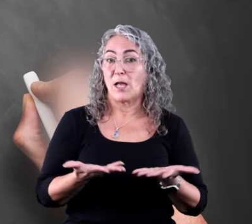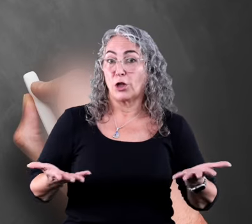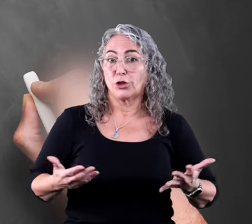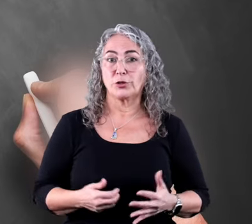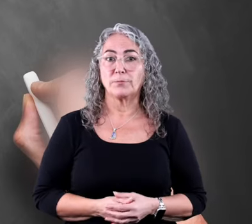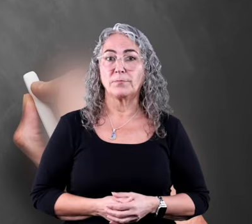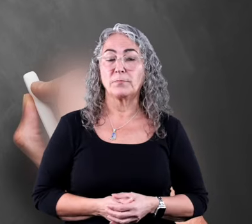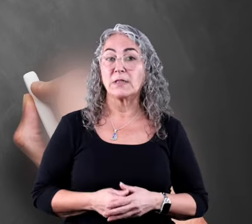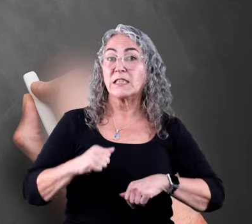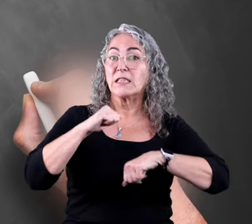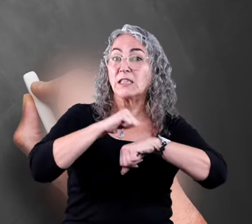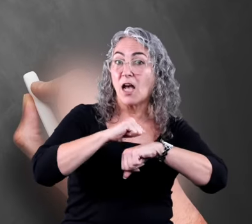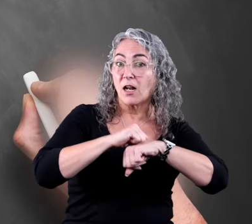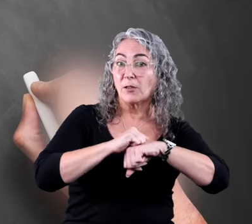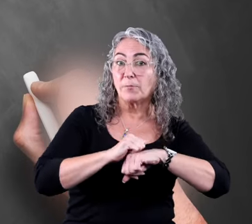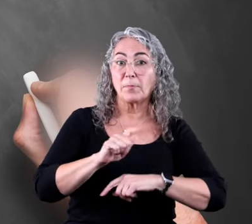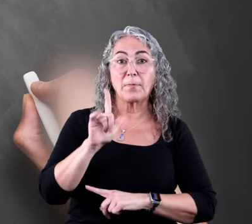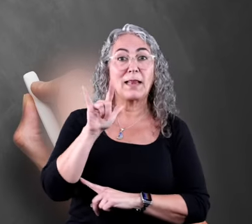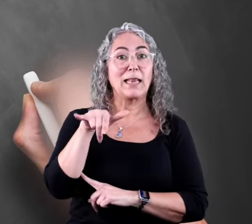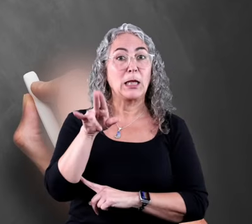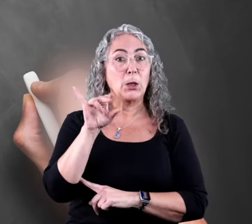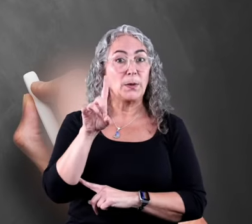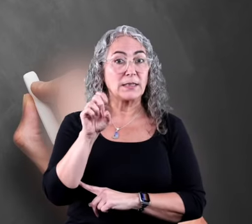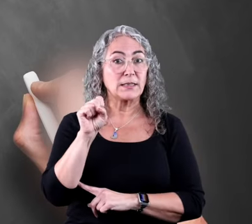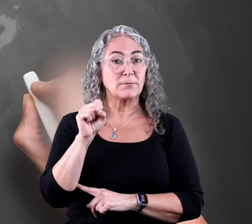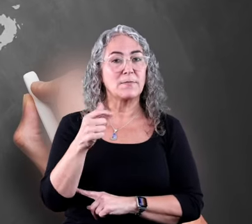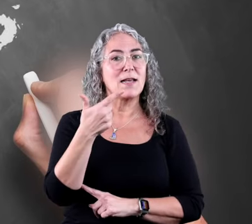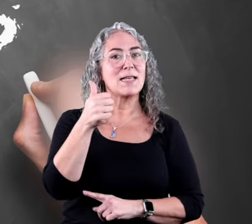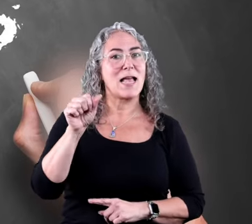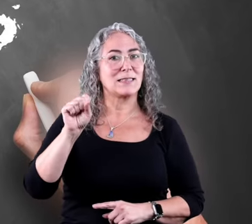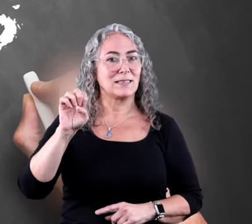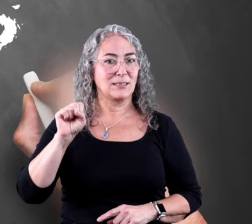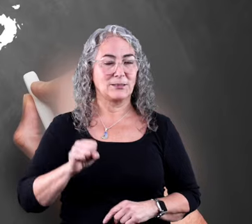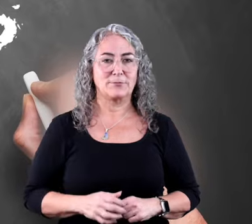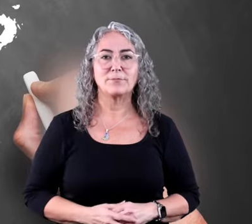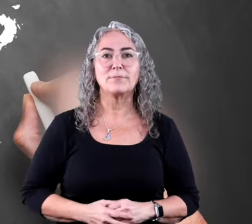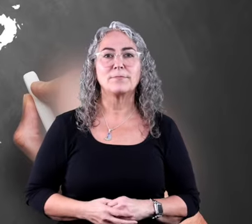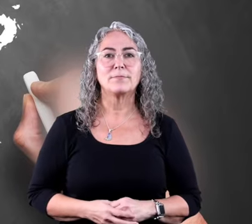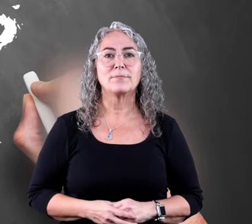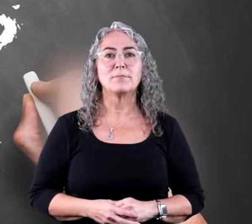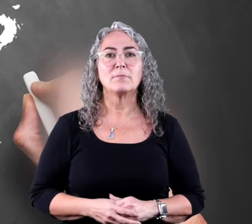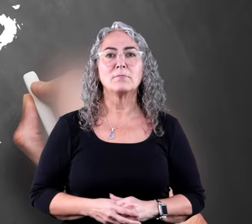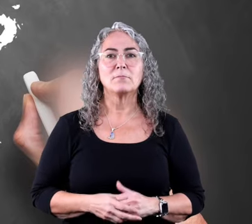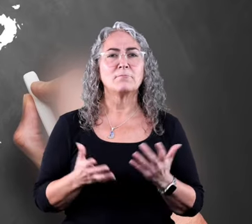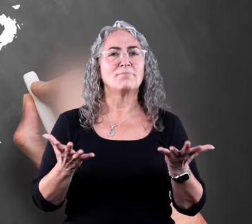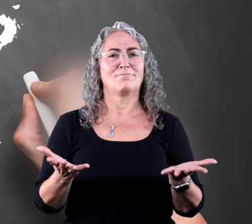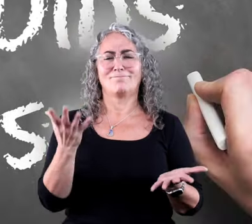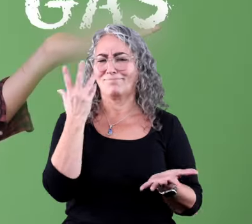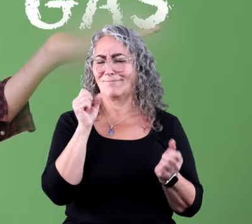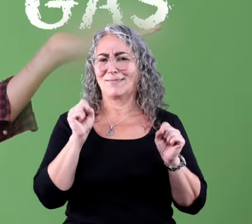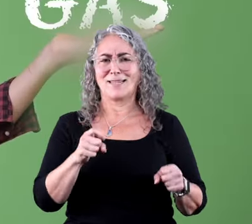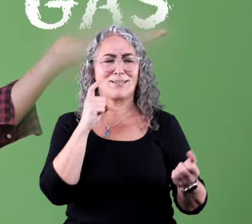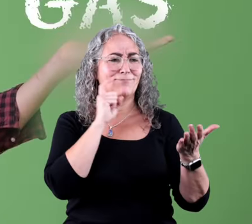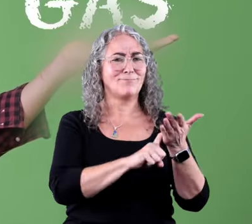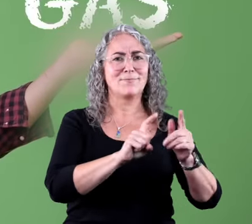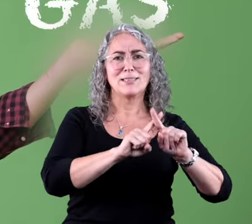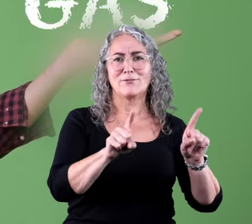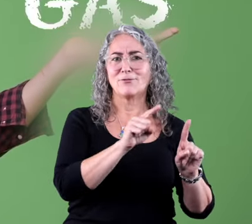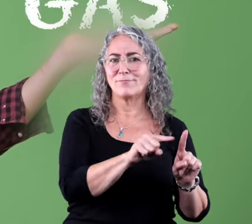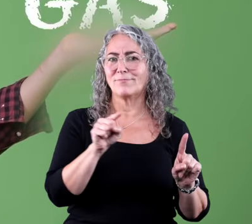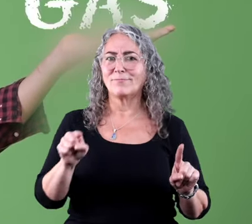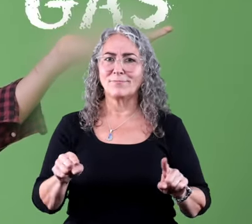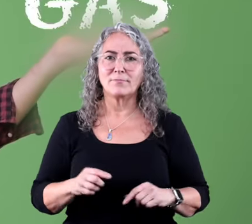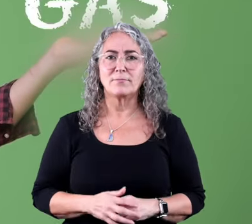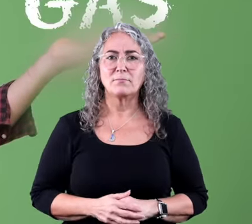different states of matter: solids, liquids, and gases. And it's pretty easy